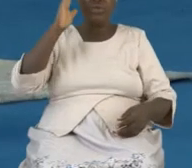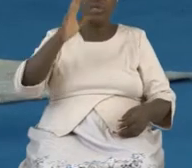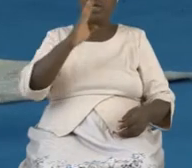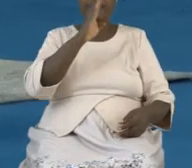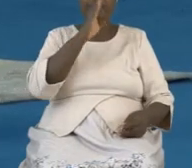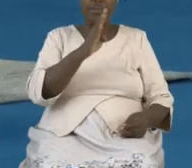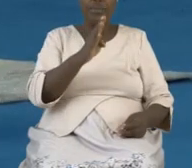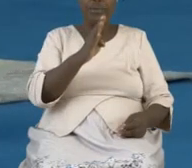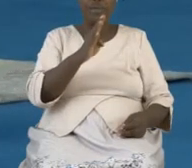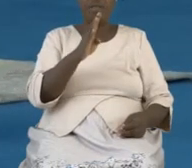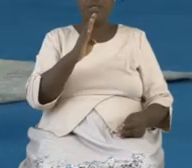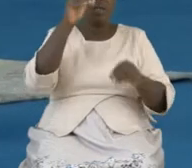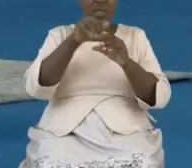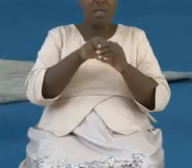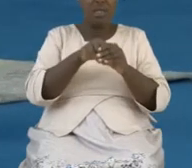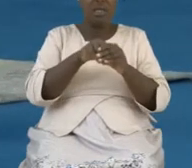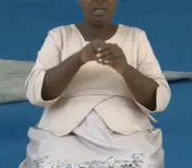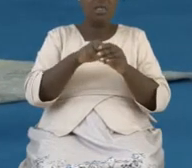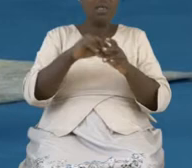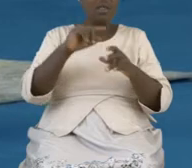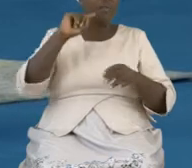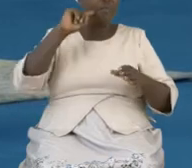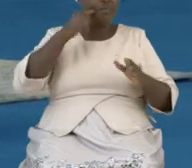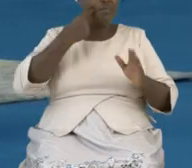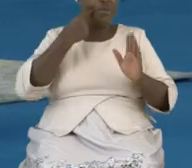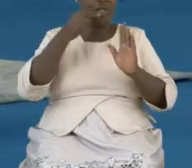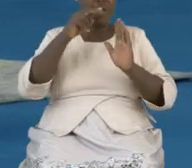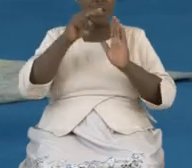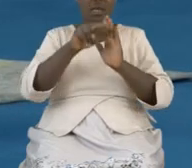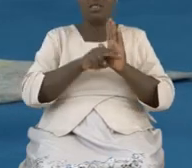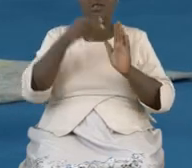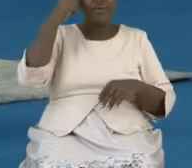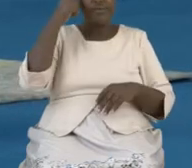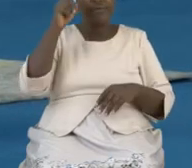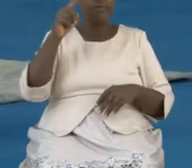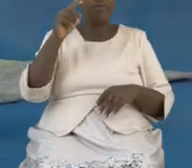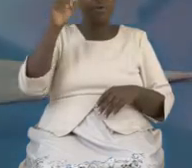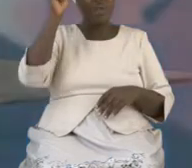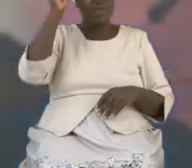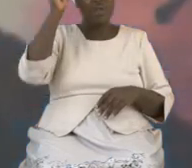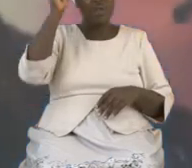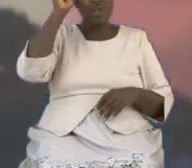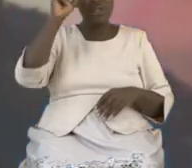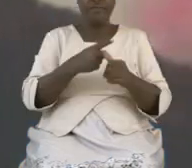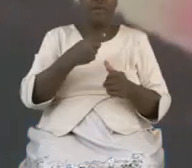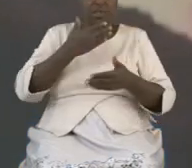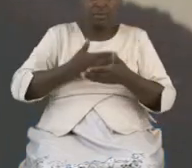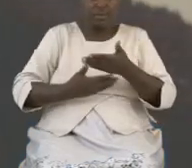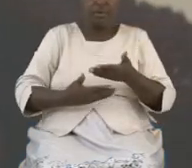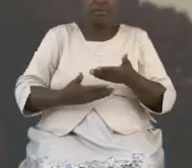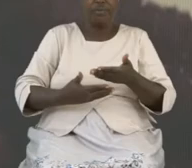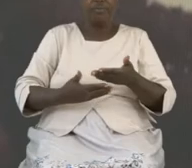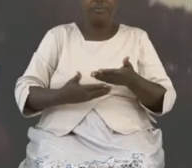in bitterness for his firstborn. Let's now come to